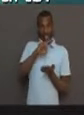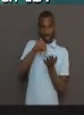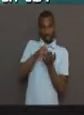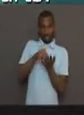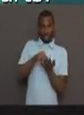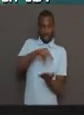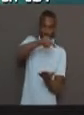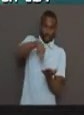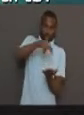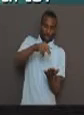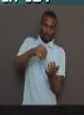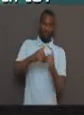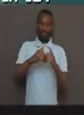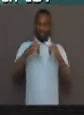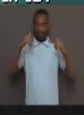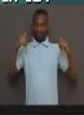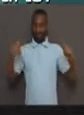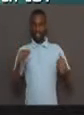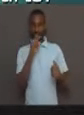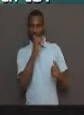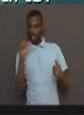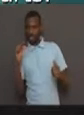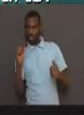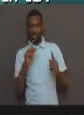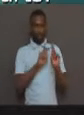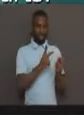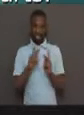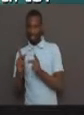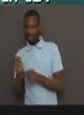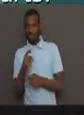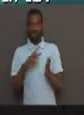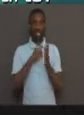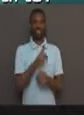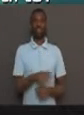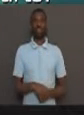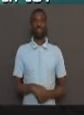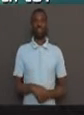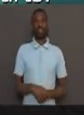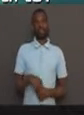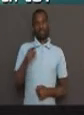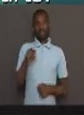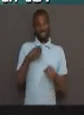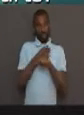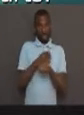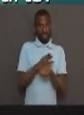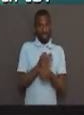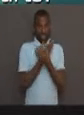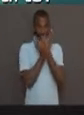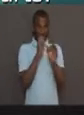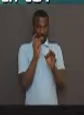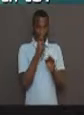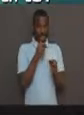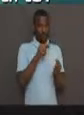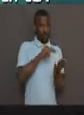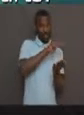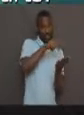splits into smaller parts, often producing free neutrons